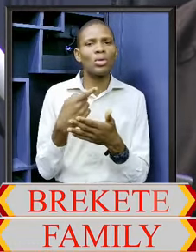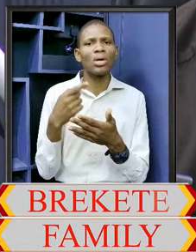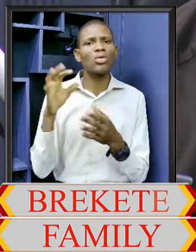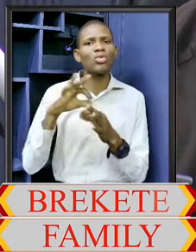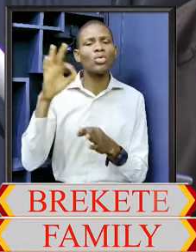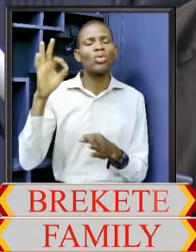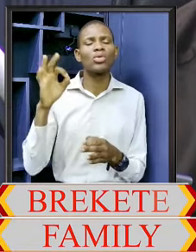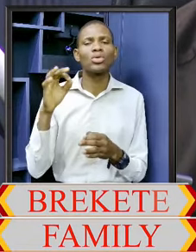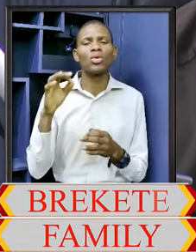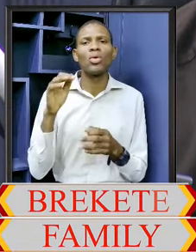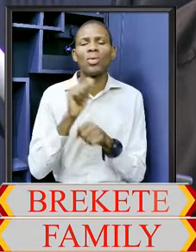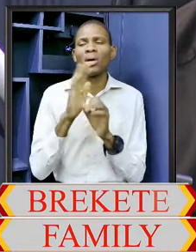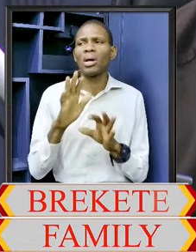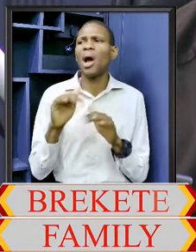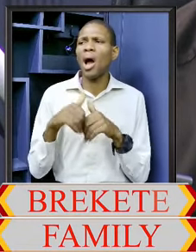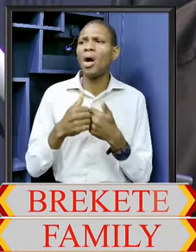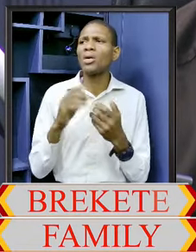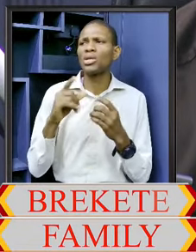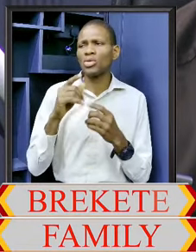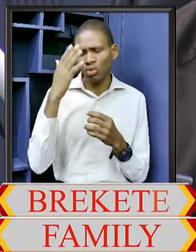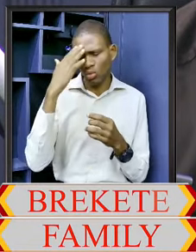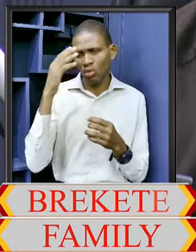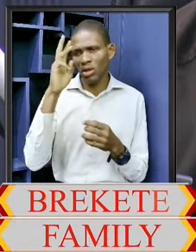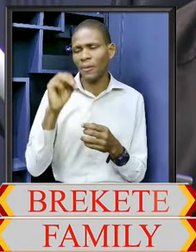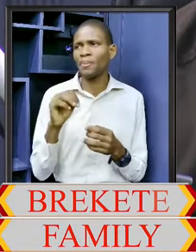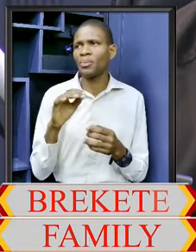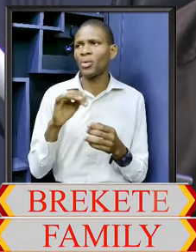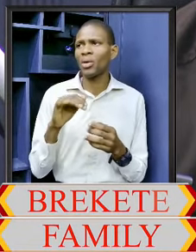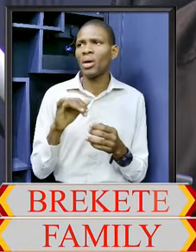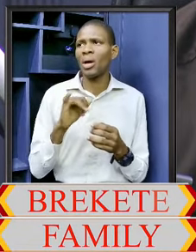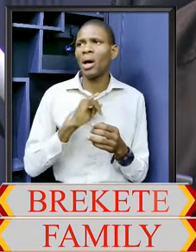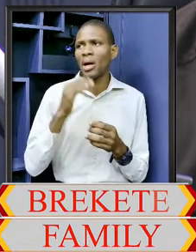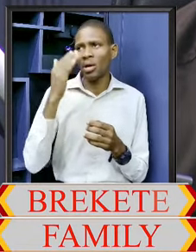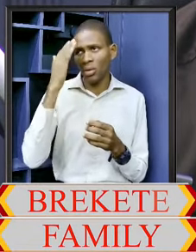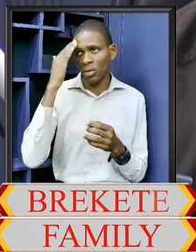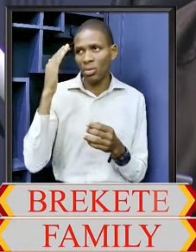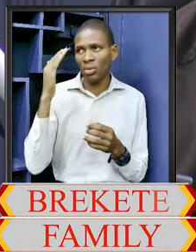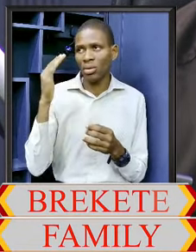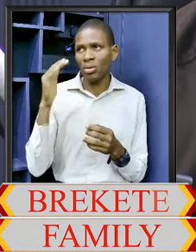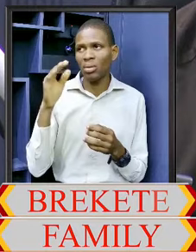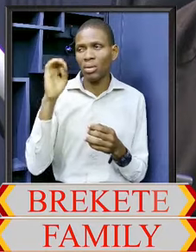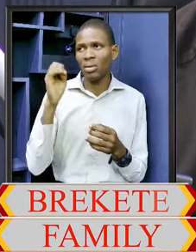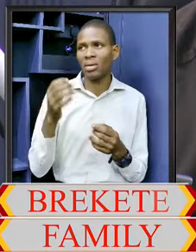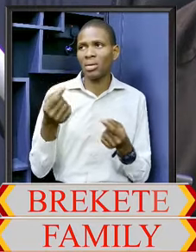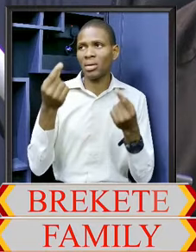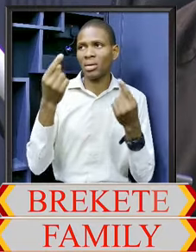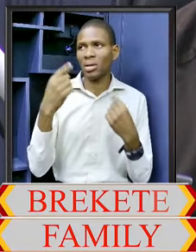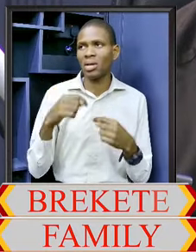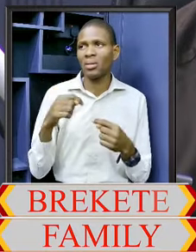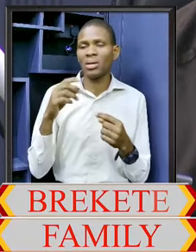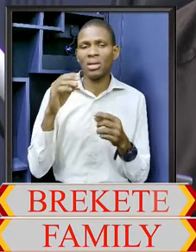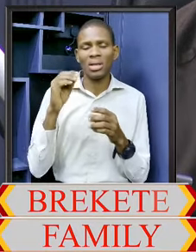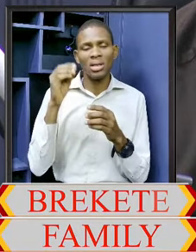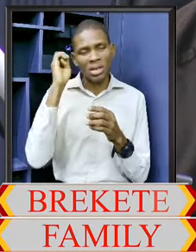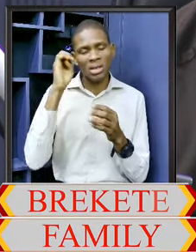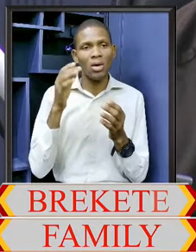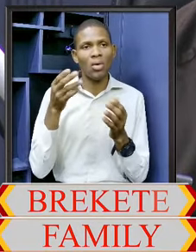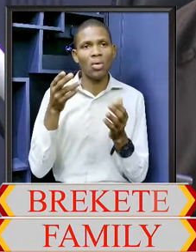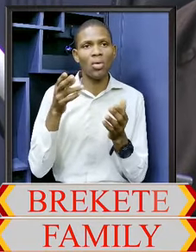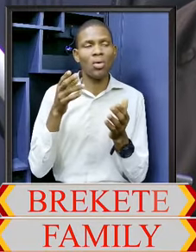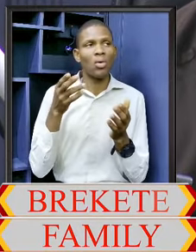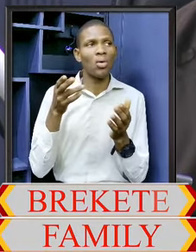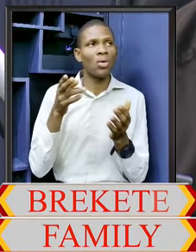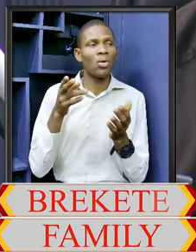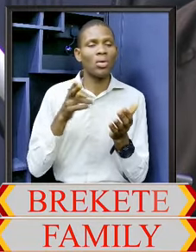How you take Noam? Okay, I know him. He said that he came, that he's a contractor.